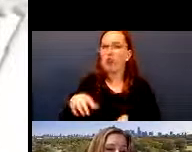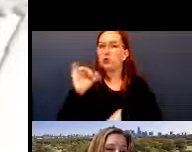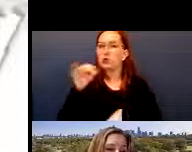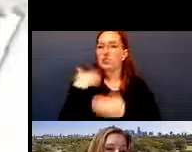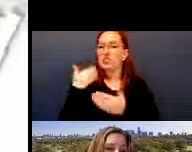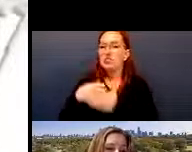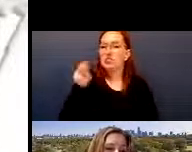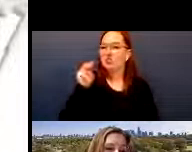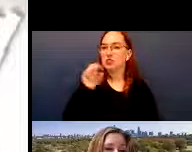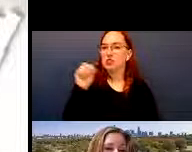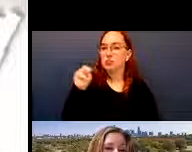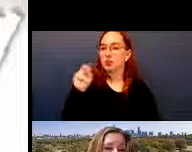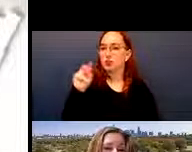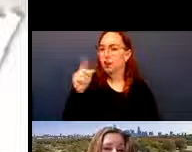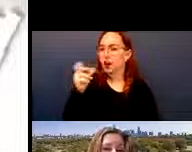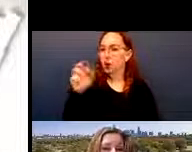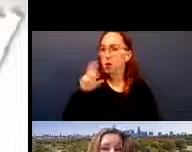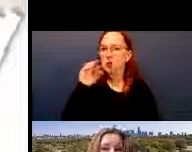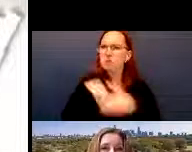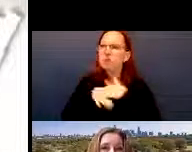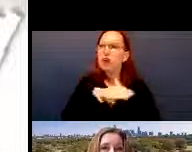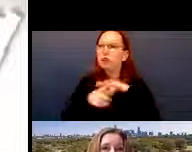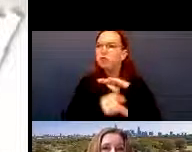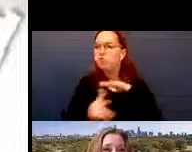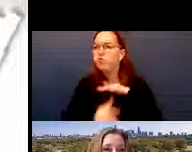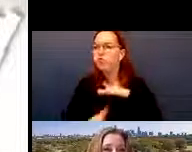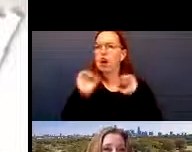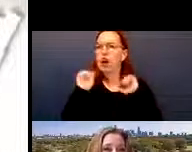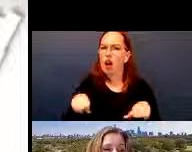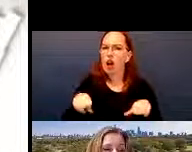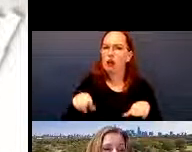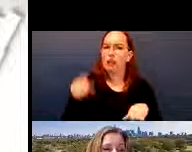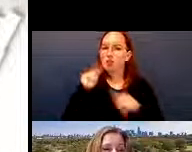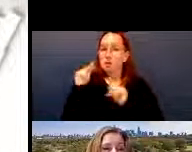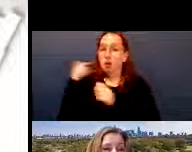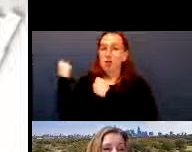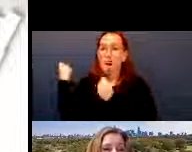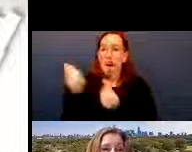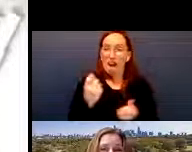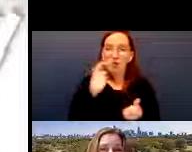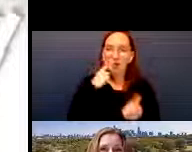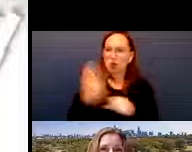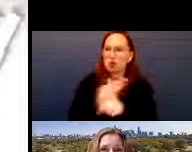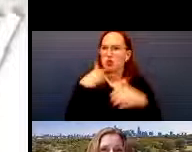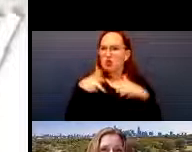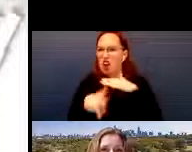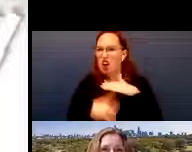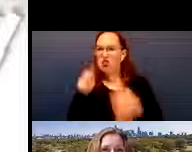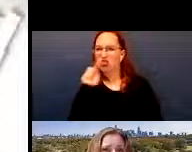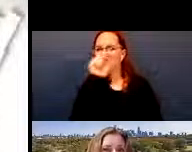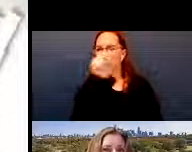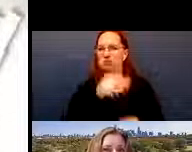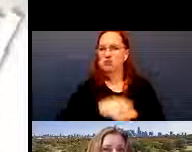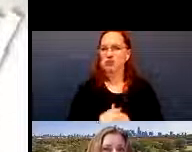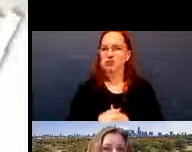Tower. And people arriving by car would use this parking garage. The sports complex,